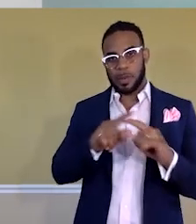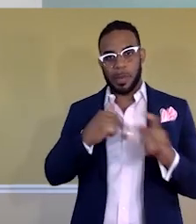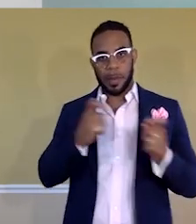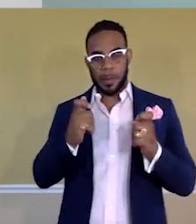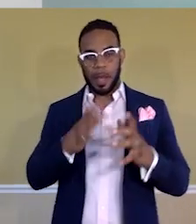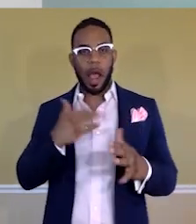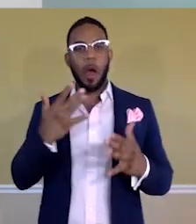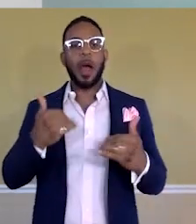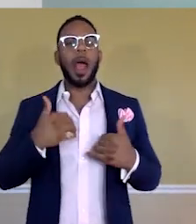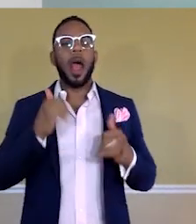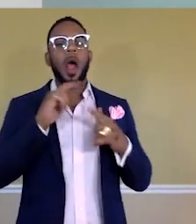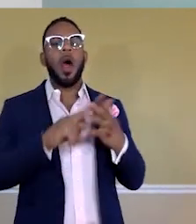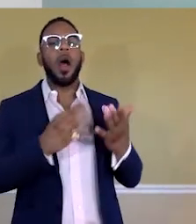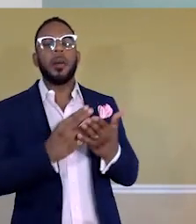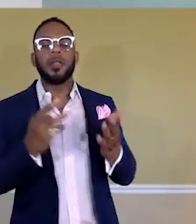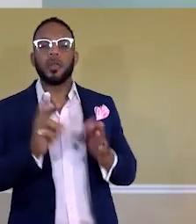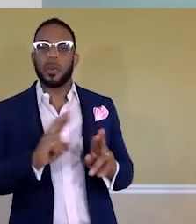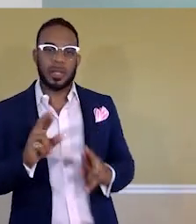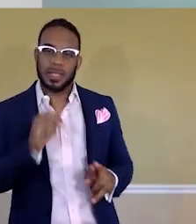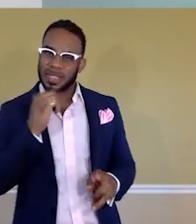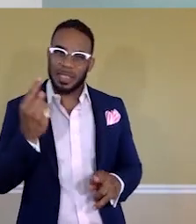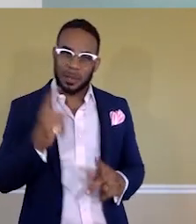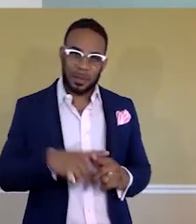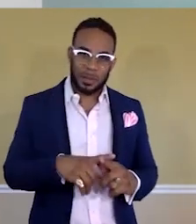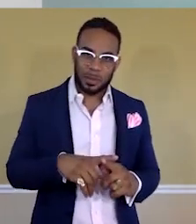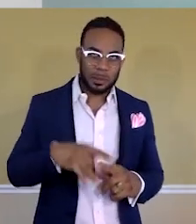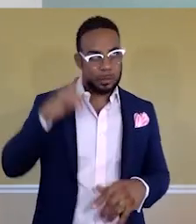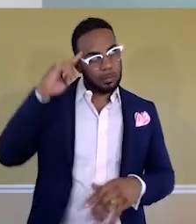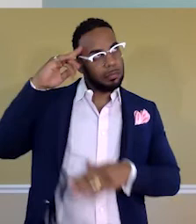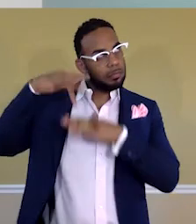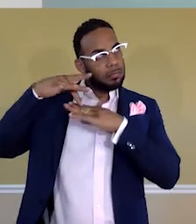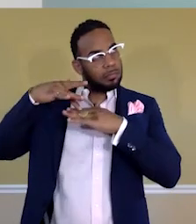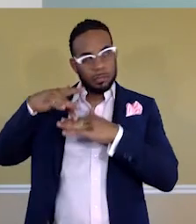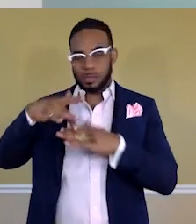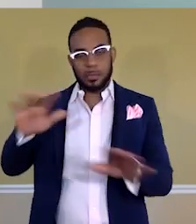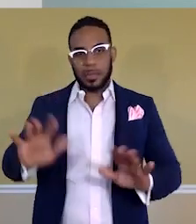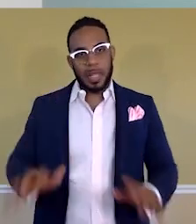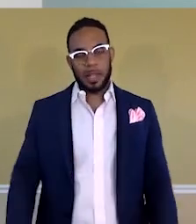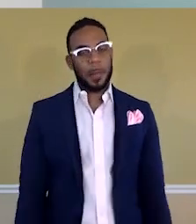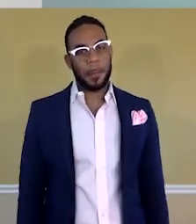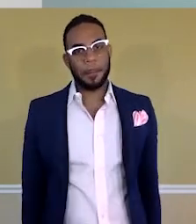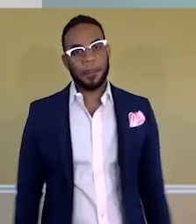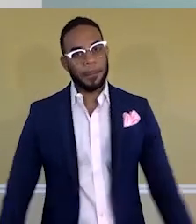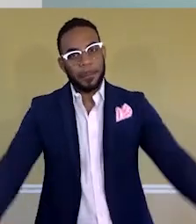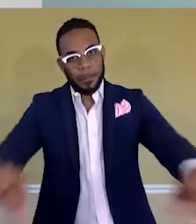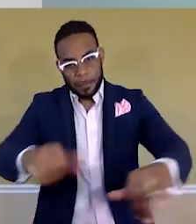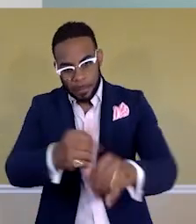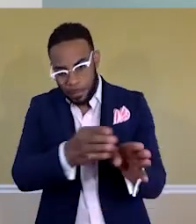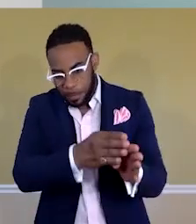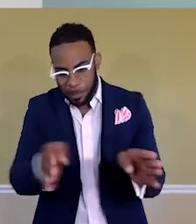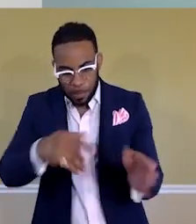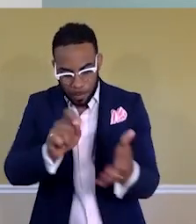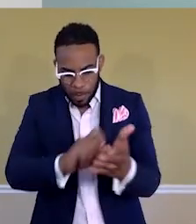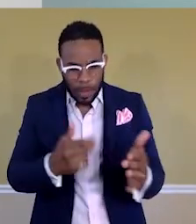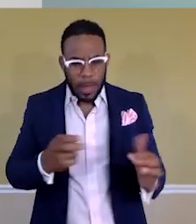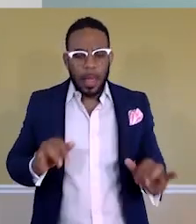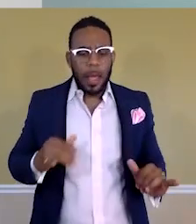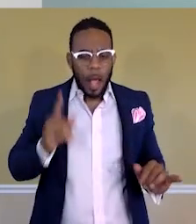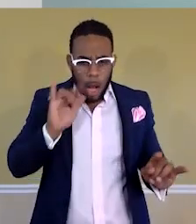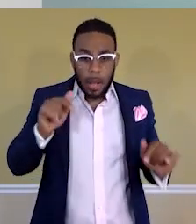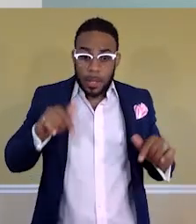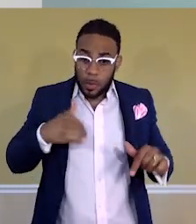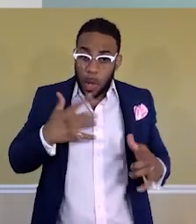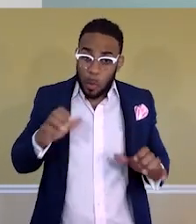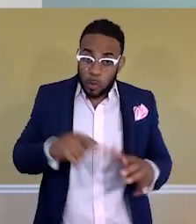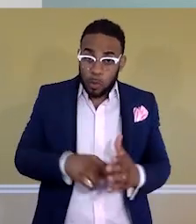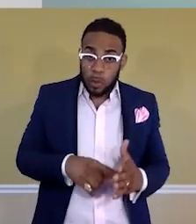manager. I already had all the materials ready. It wasn't something just floating in my head. I lay out my notebook and I say, hey, look, this is